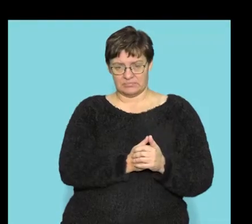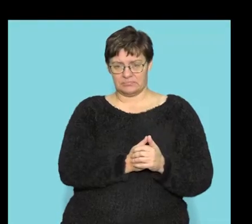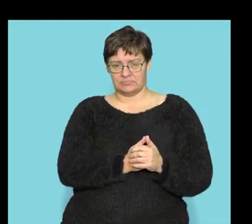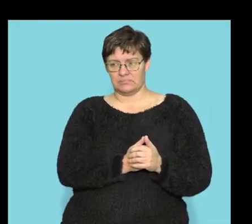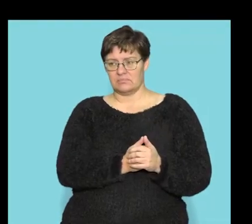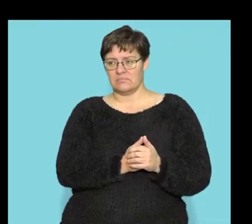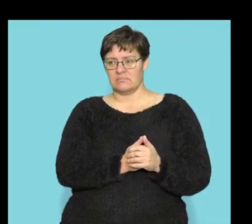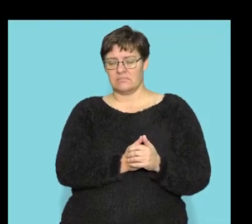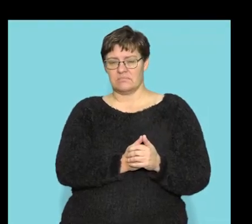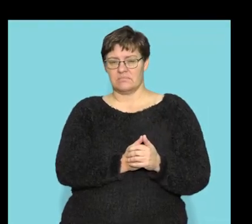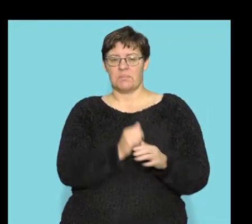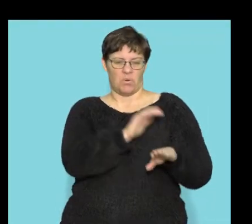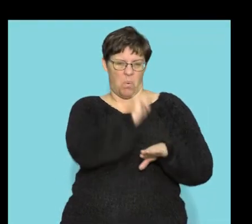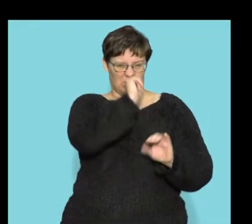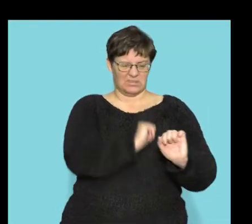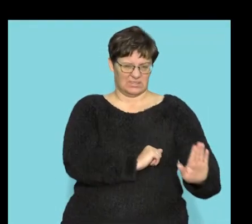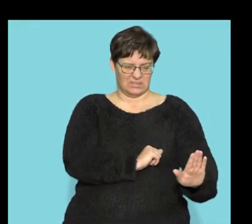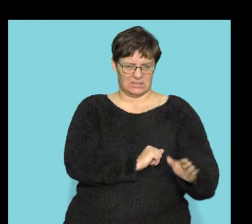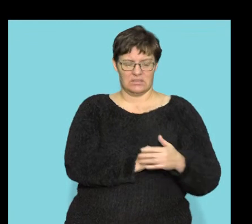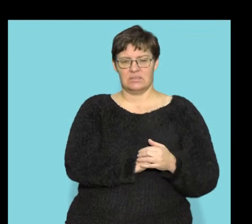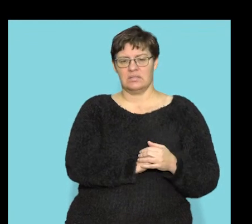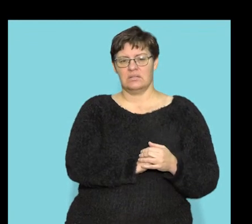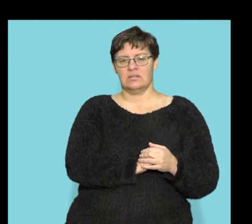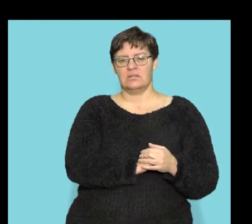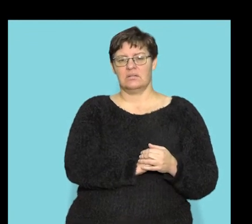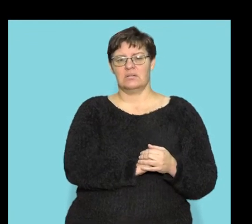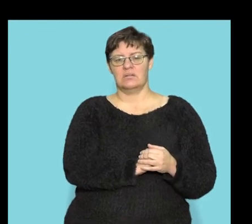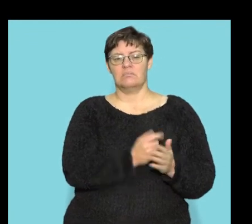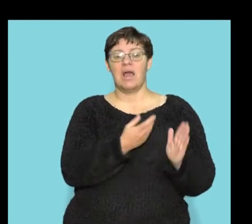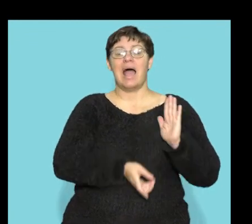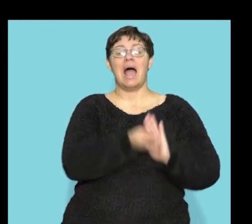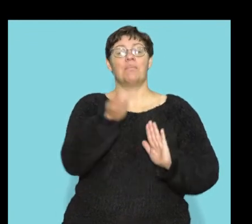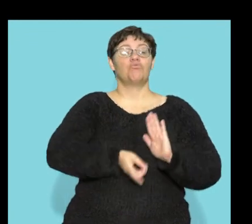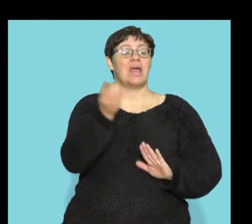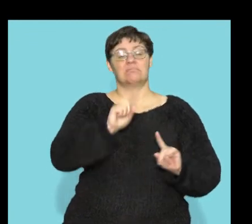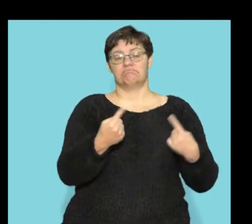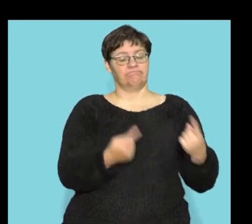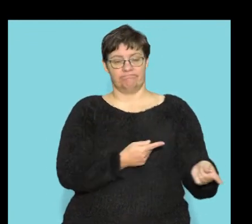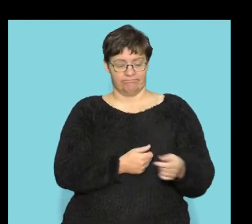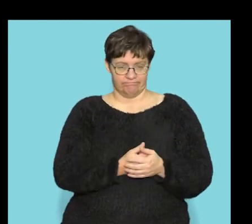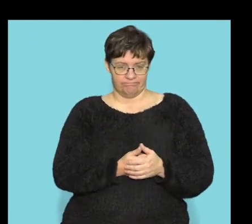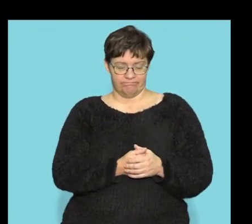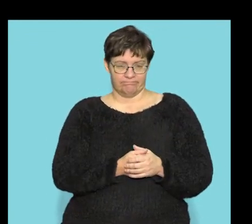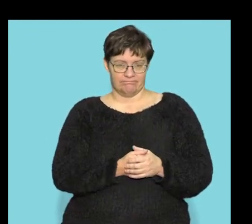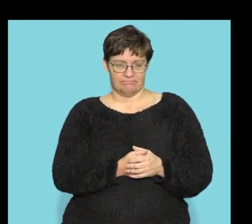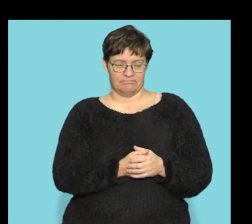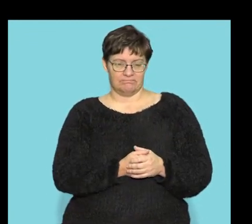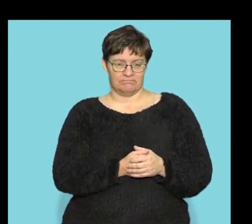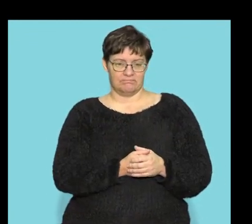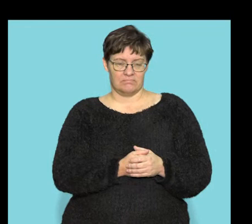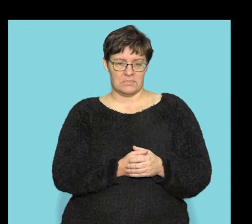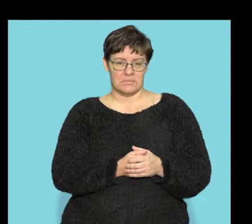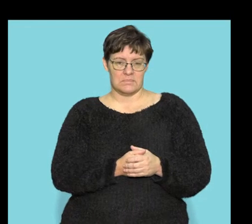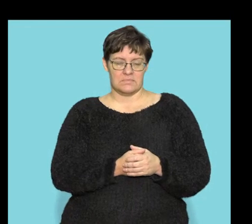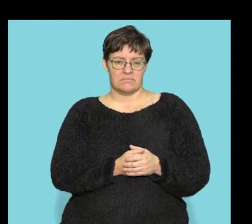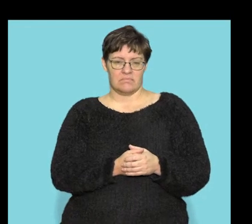outdated, as I mentioned. It will probably not be upgradable. That means you can't upgrade it because obviously now